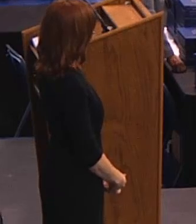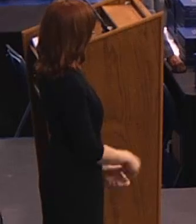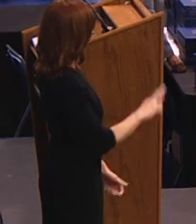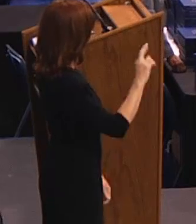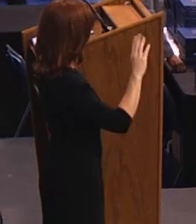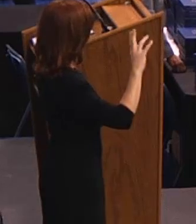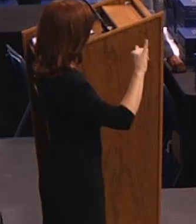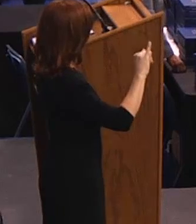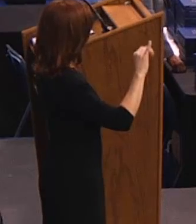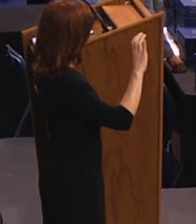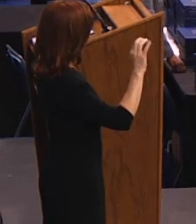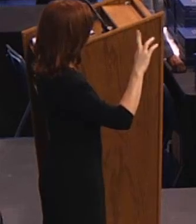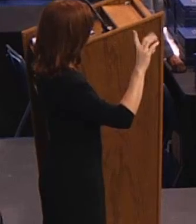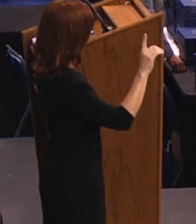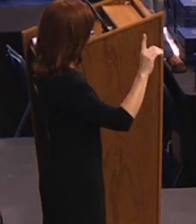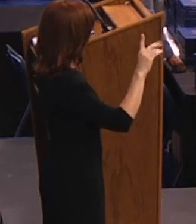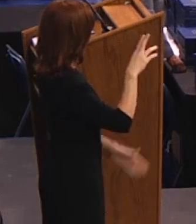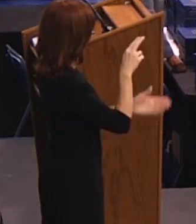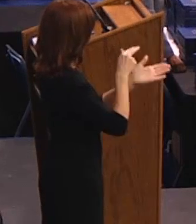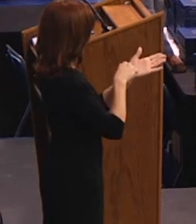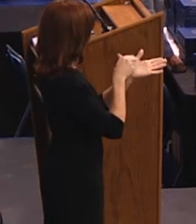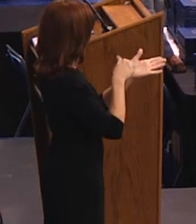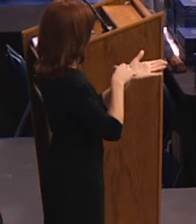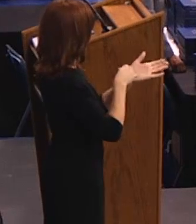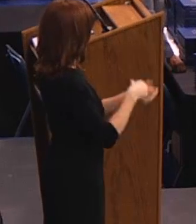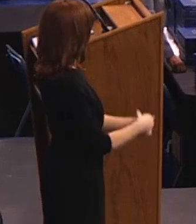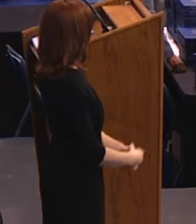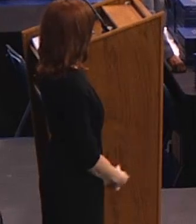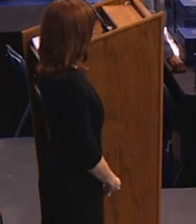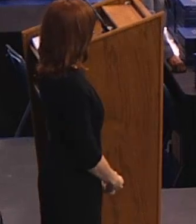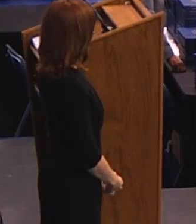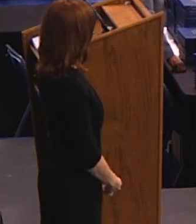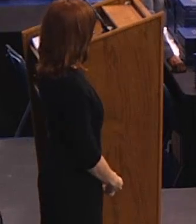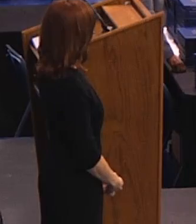Ruby J. Kluwer, nursing.